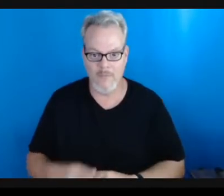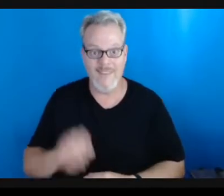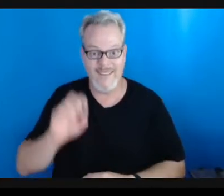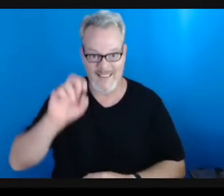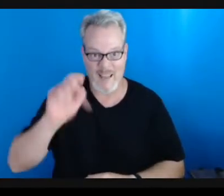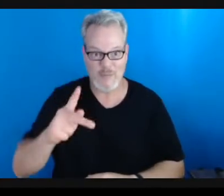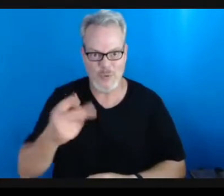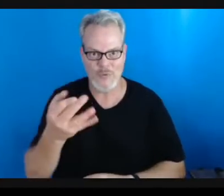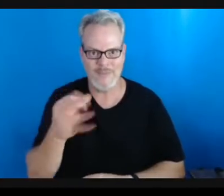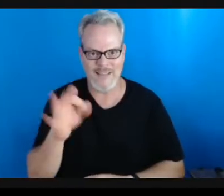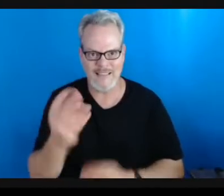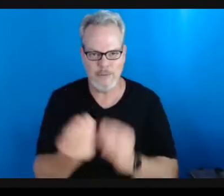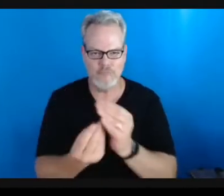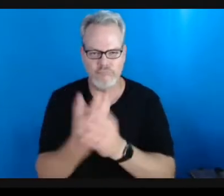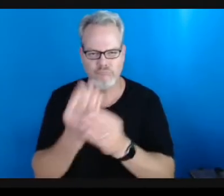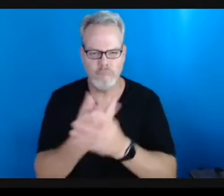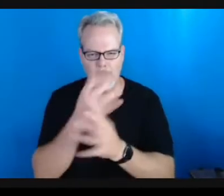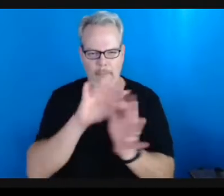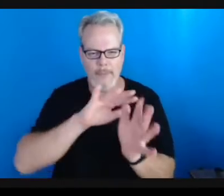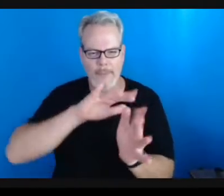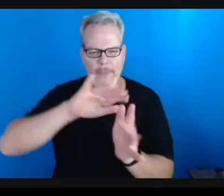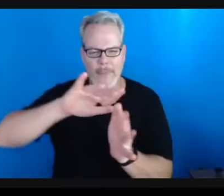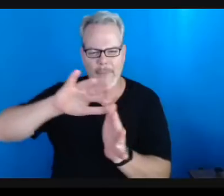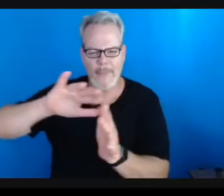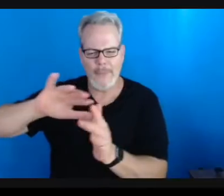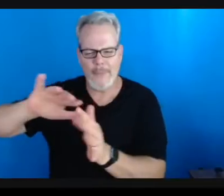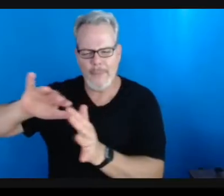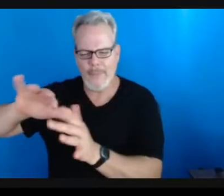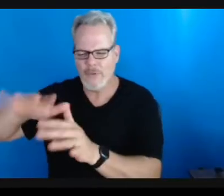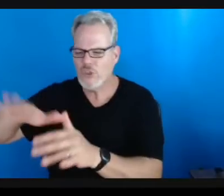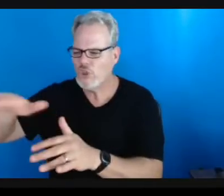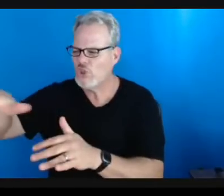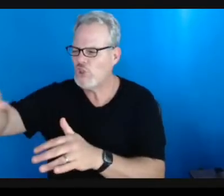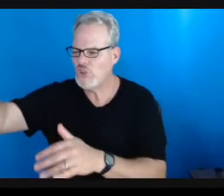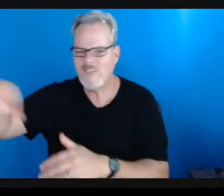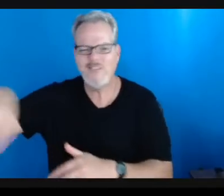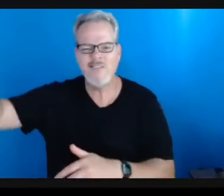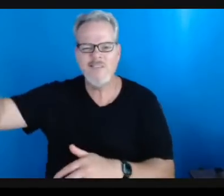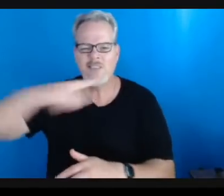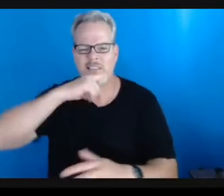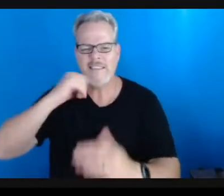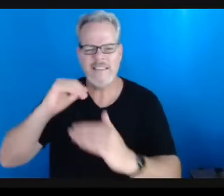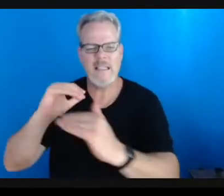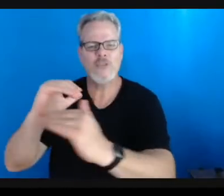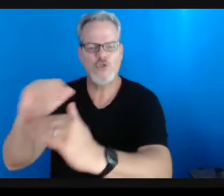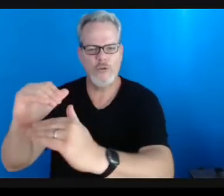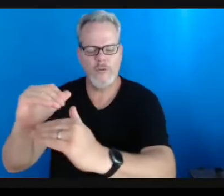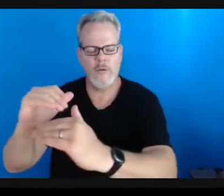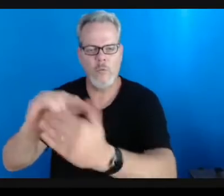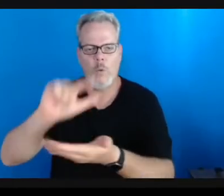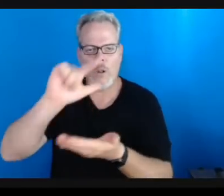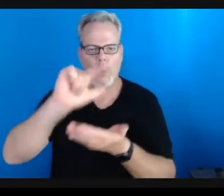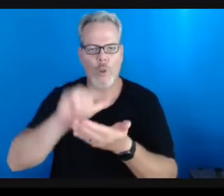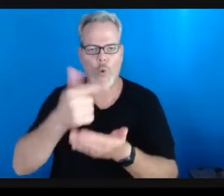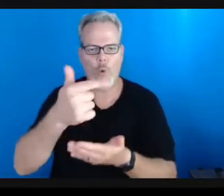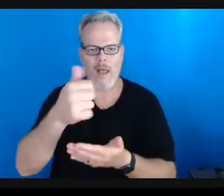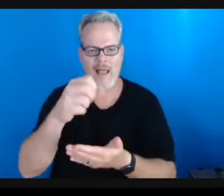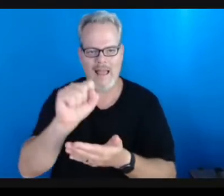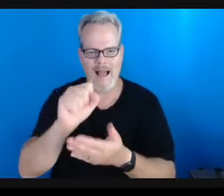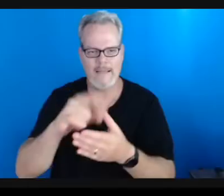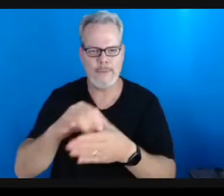and blowing to the southwest over the desert. Lower gas emissions in between the episodes, and